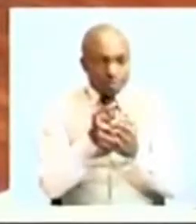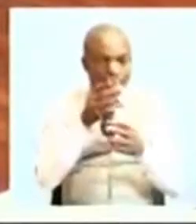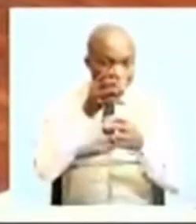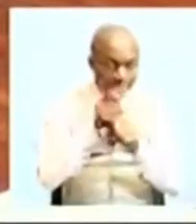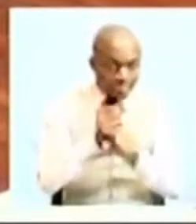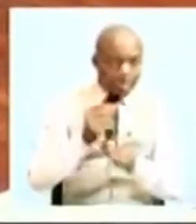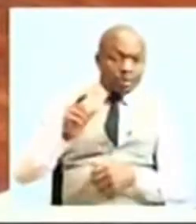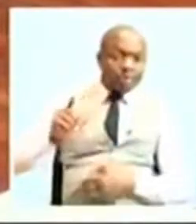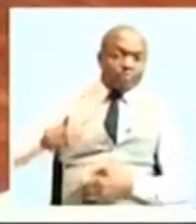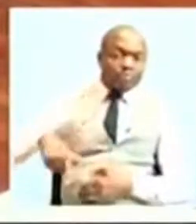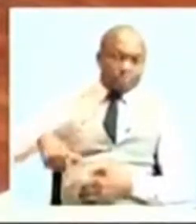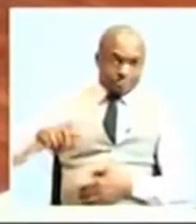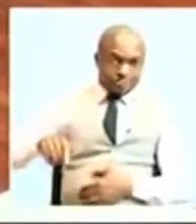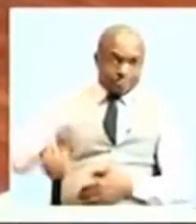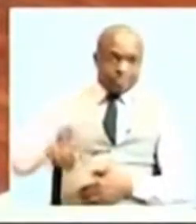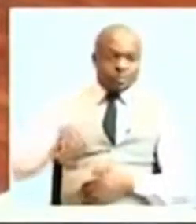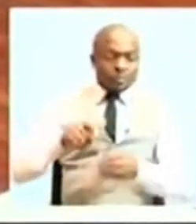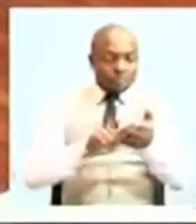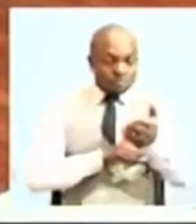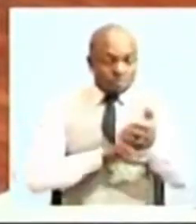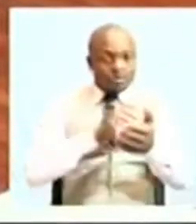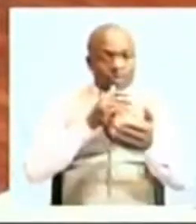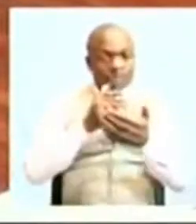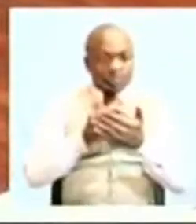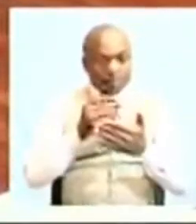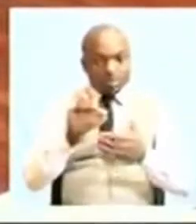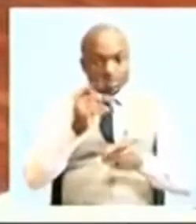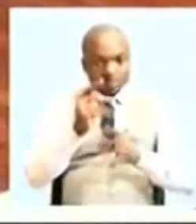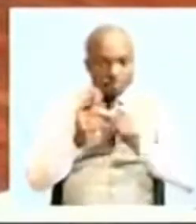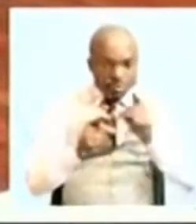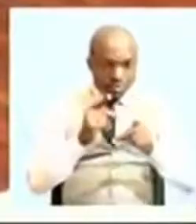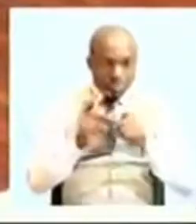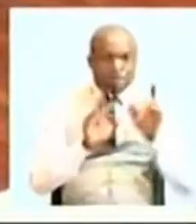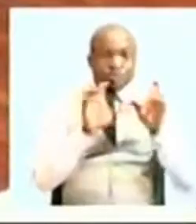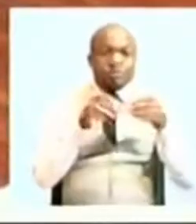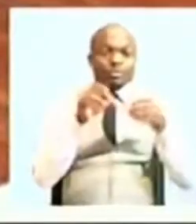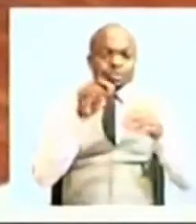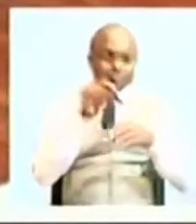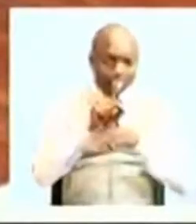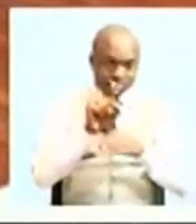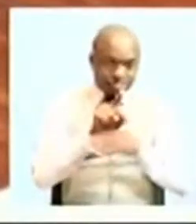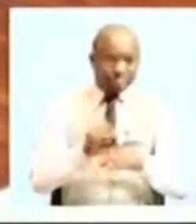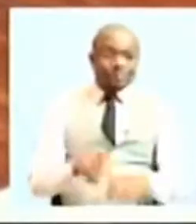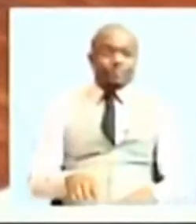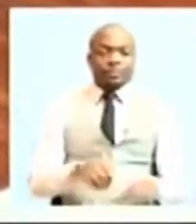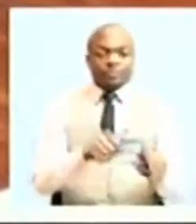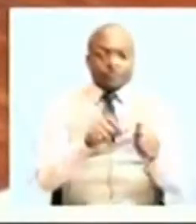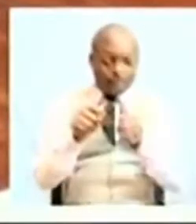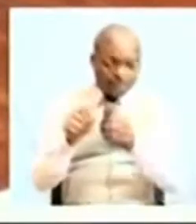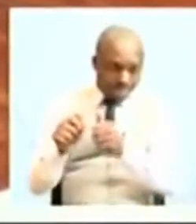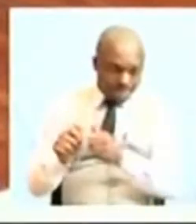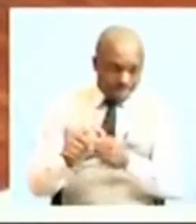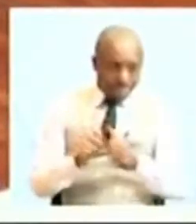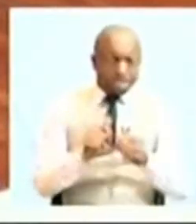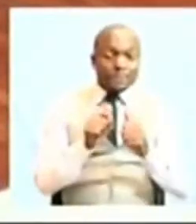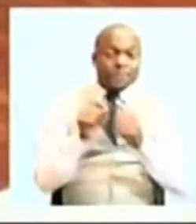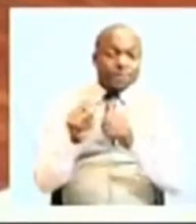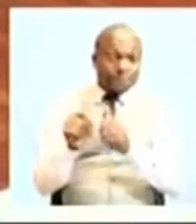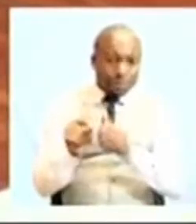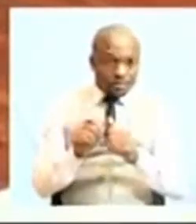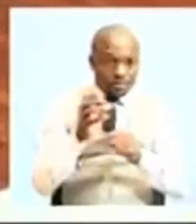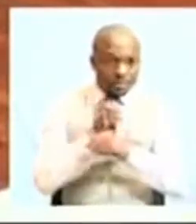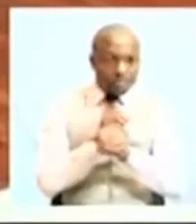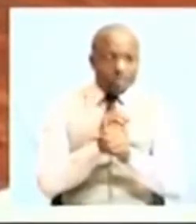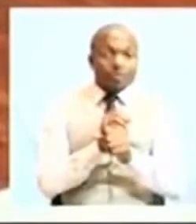received late and lengthy procurement processes on community projects. Action taken. The Council